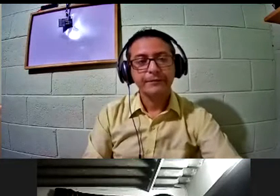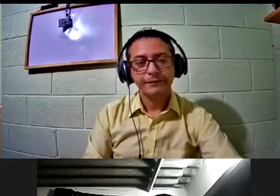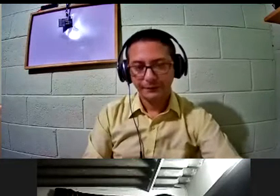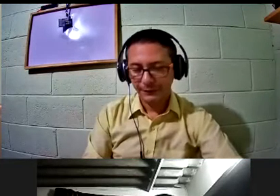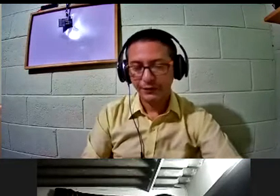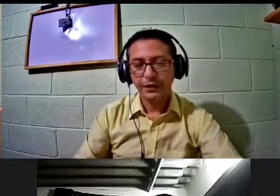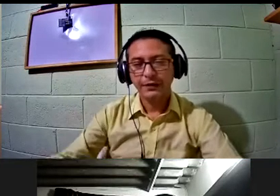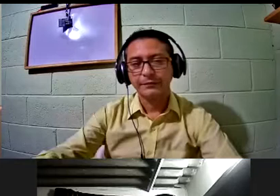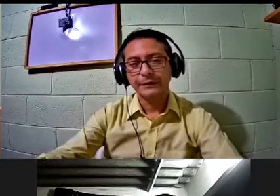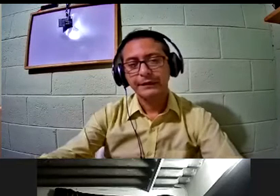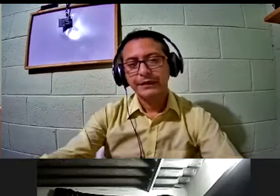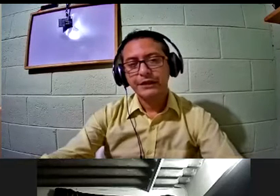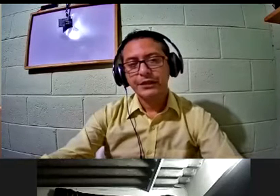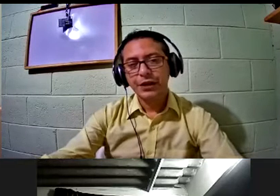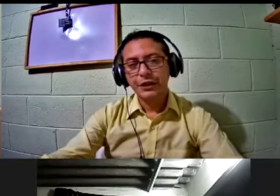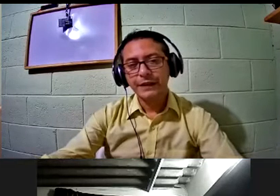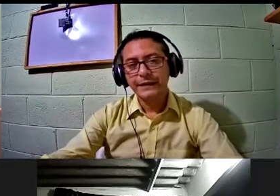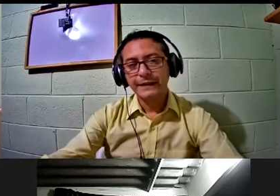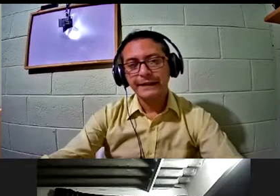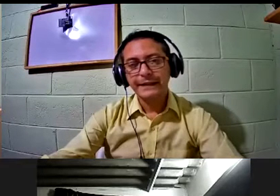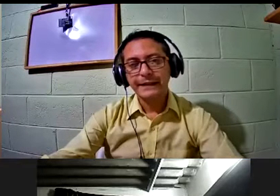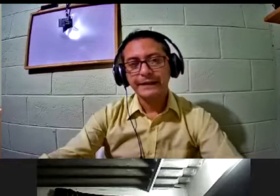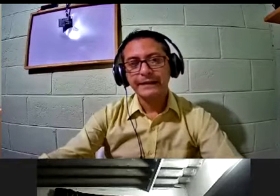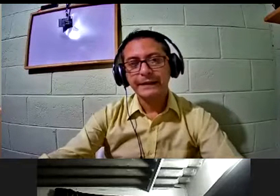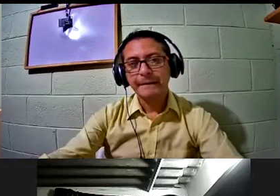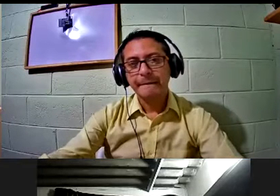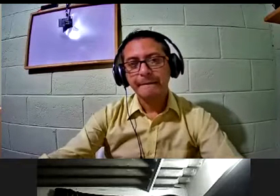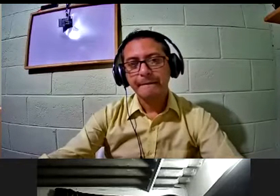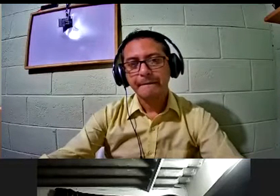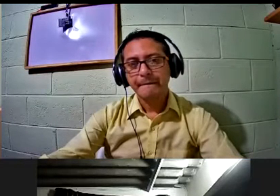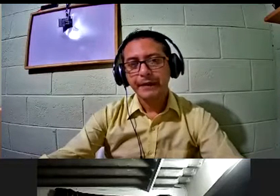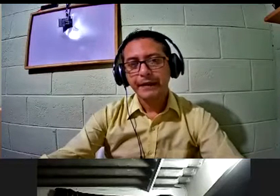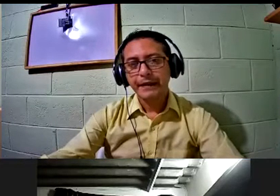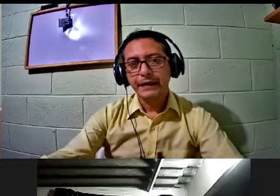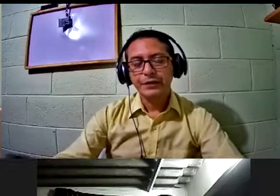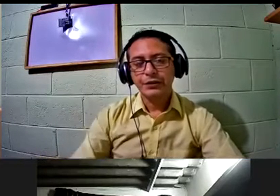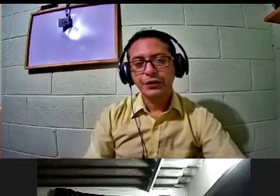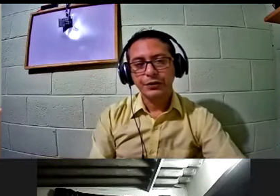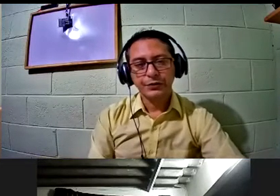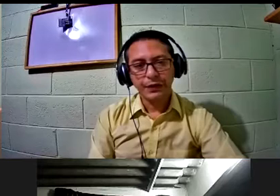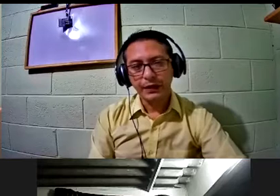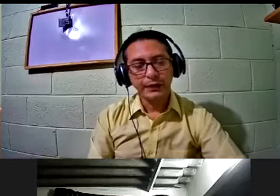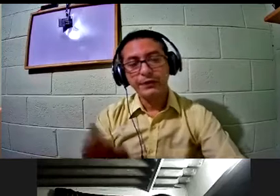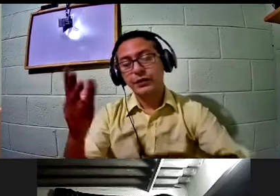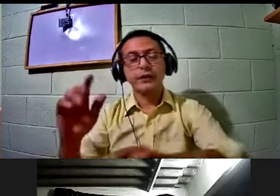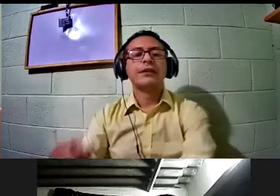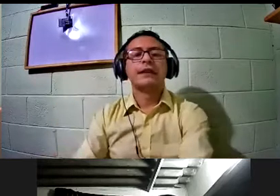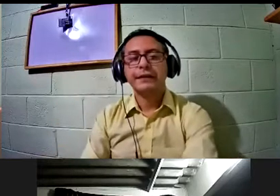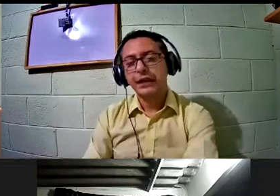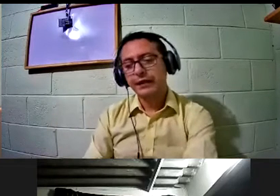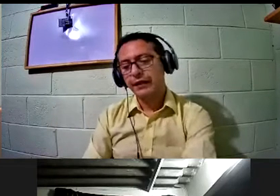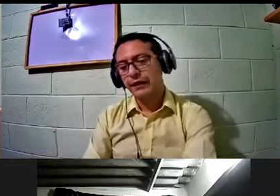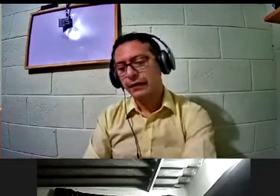you, teacher. You're welcome. So let's see. Let's continue. Where I was talking, oh